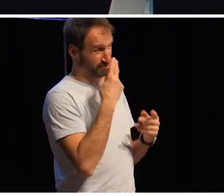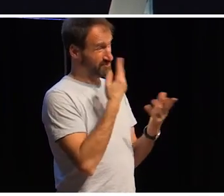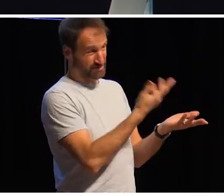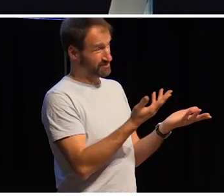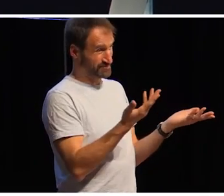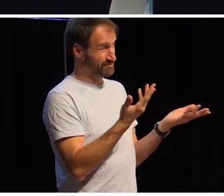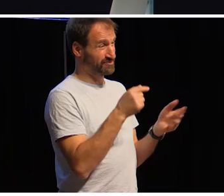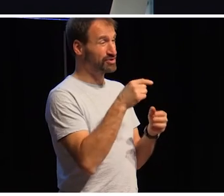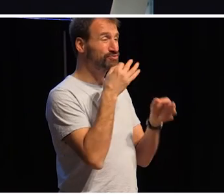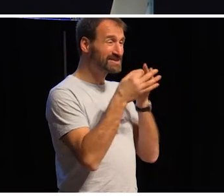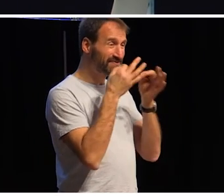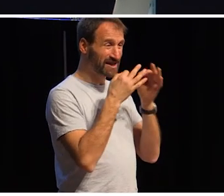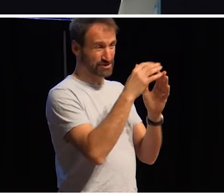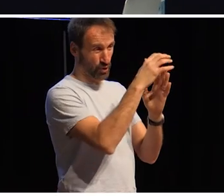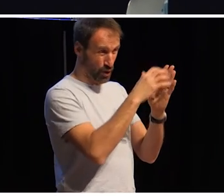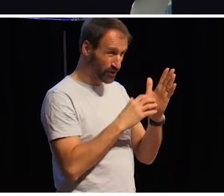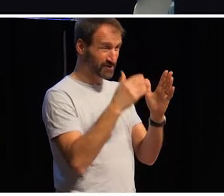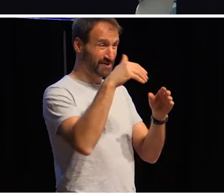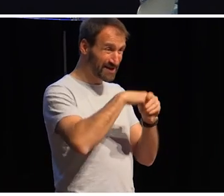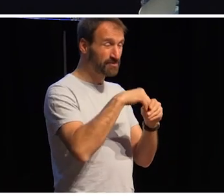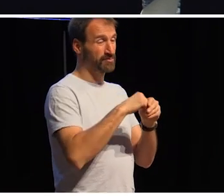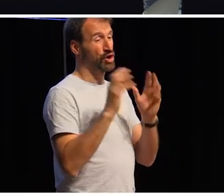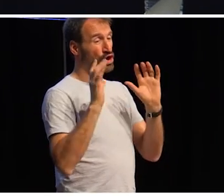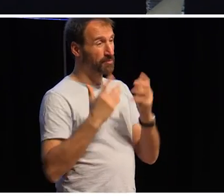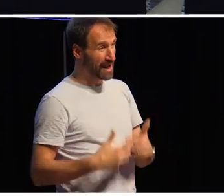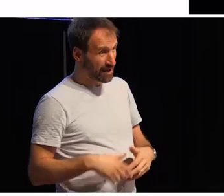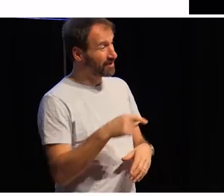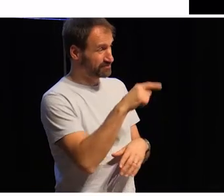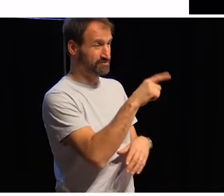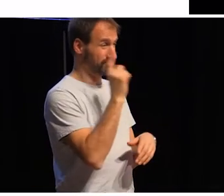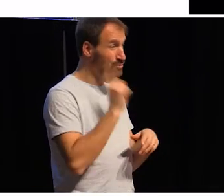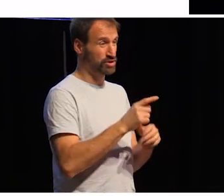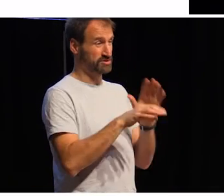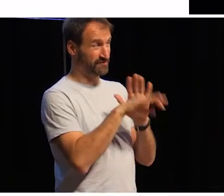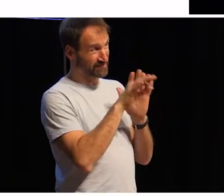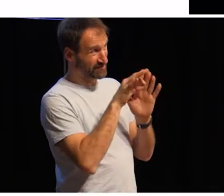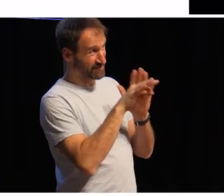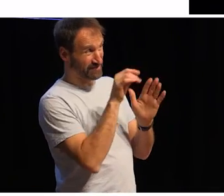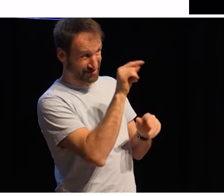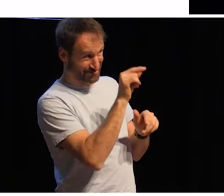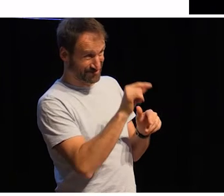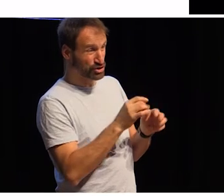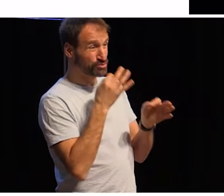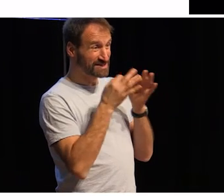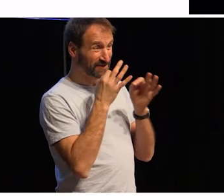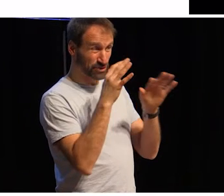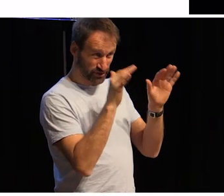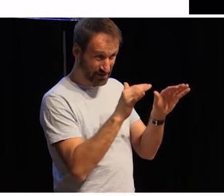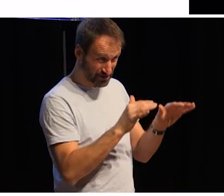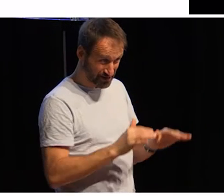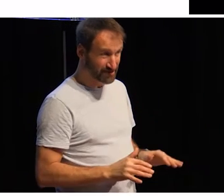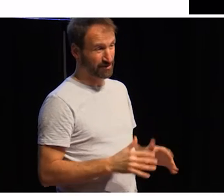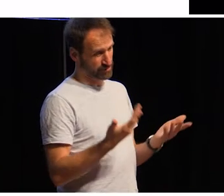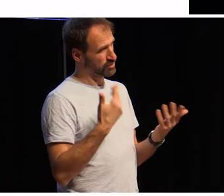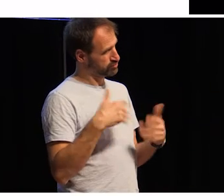satisfies everything that we have to find in a specification, there's lots of steps it has to do. So I'll show you a trick now